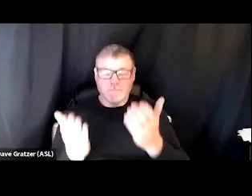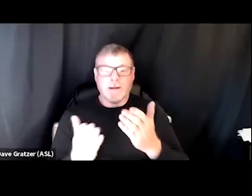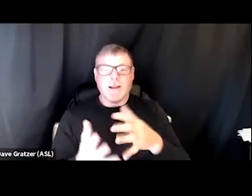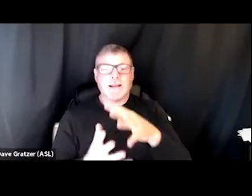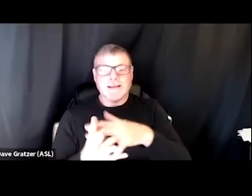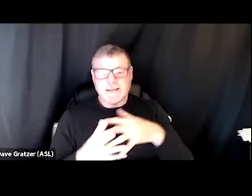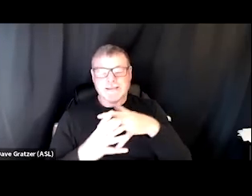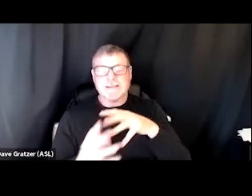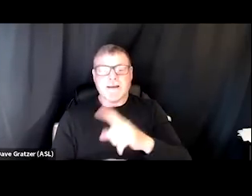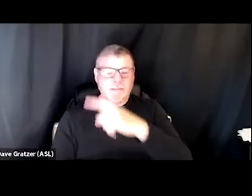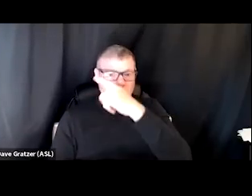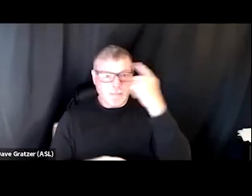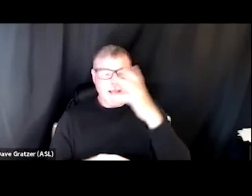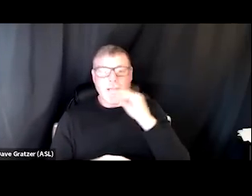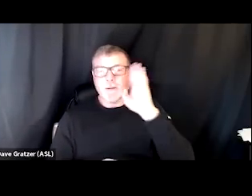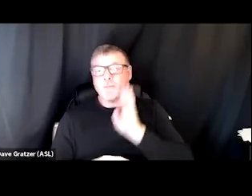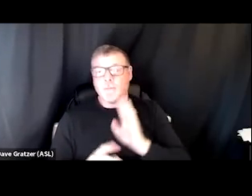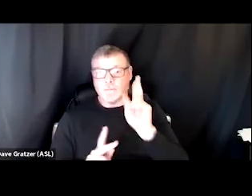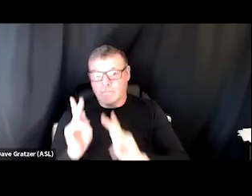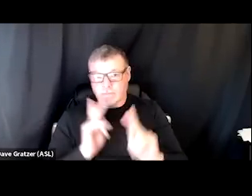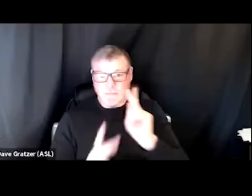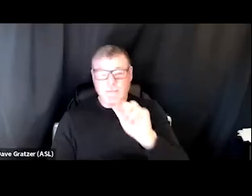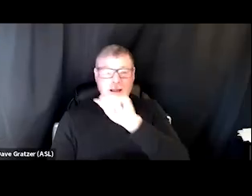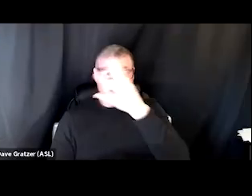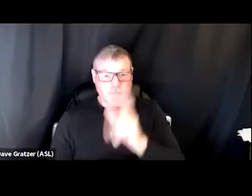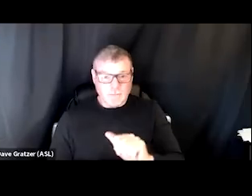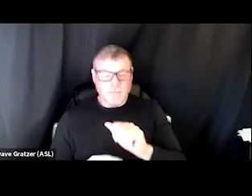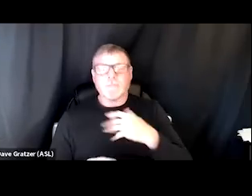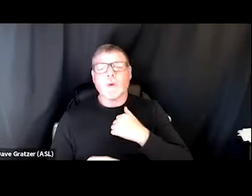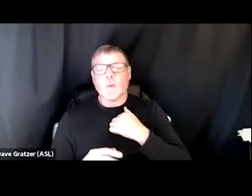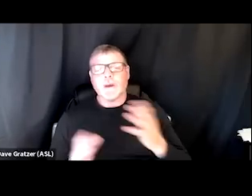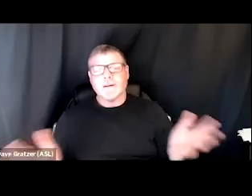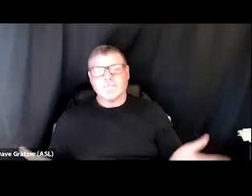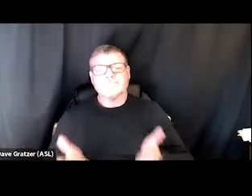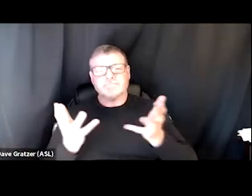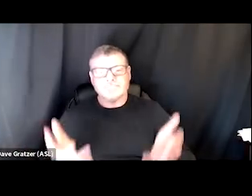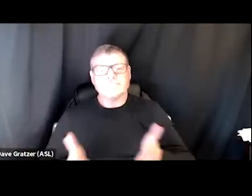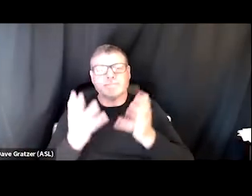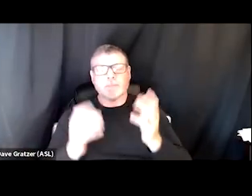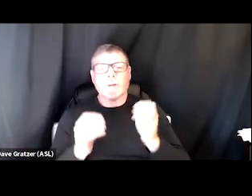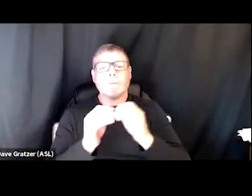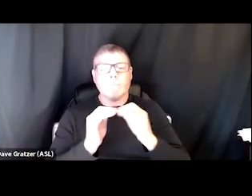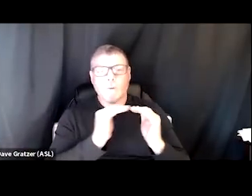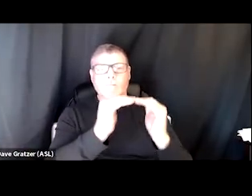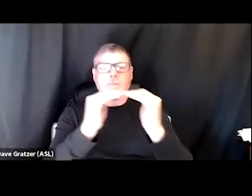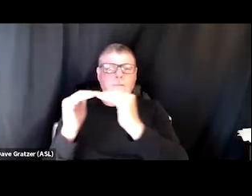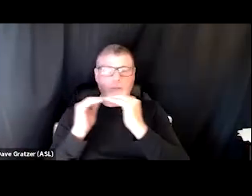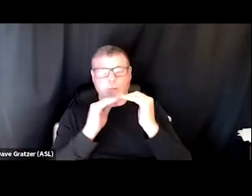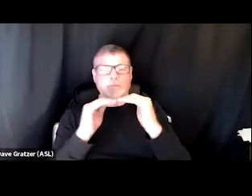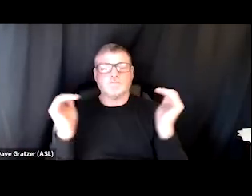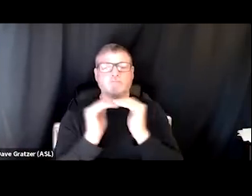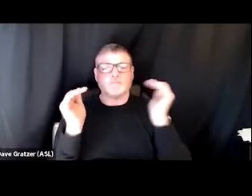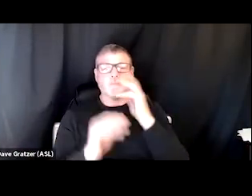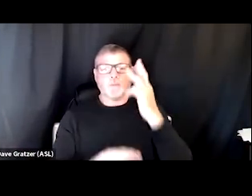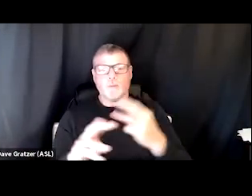enslaved Africans and Black and Brown people, we strive to take steps towards creating a more equitable and just world